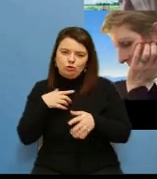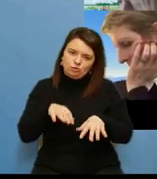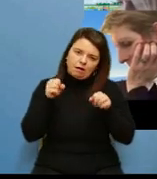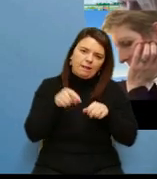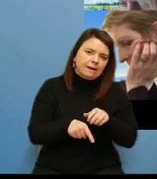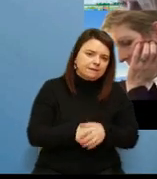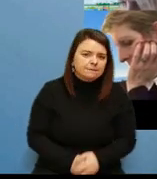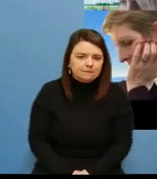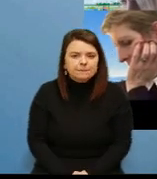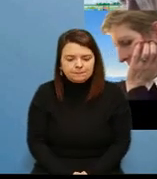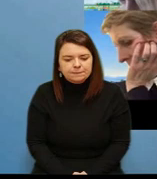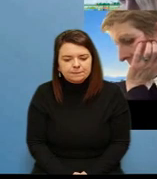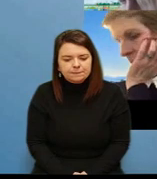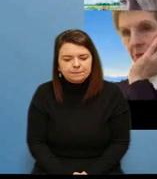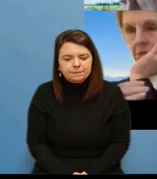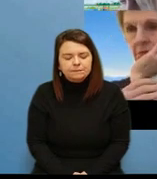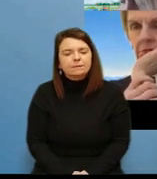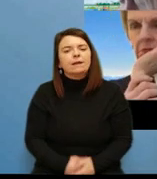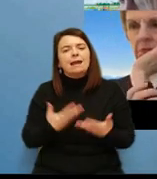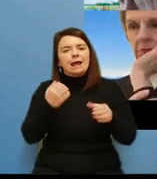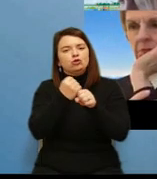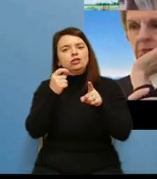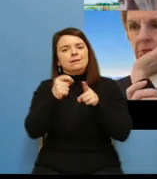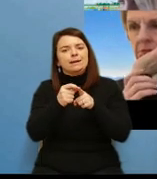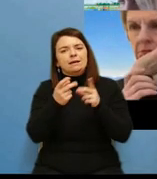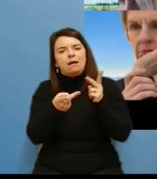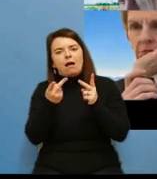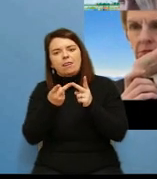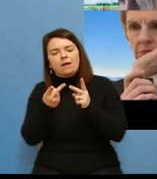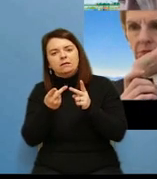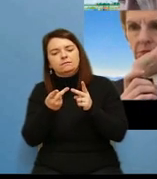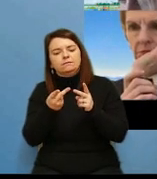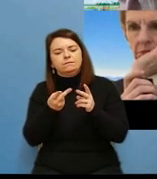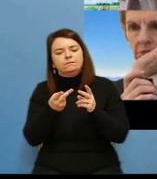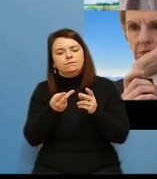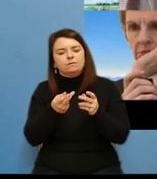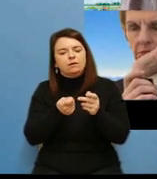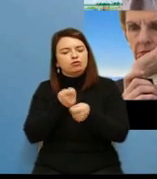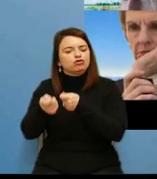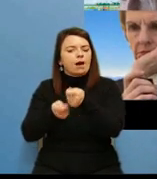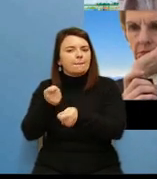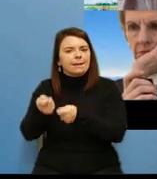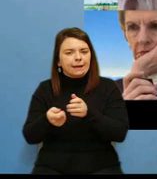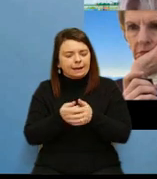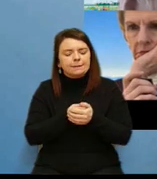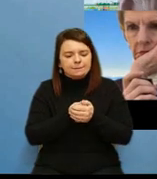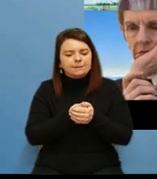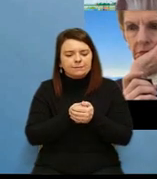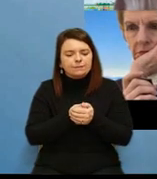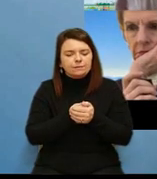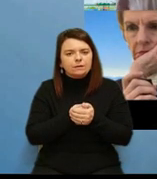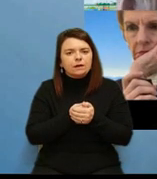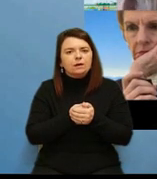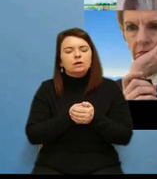received from NHS England to offset this. Moving into GP and other prescribing, total